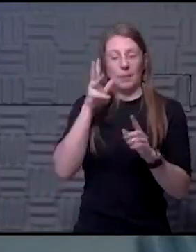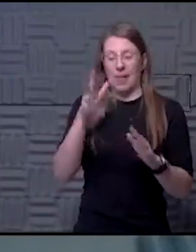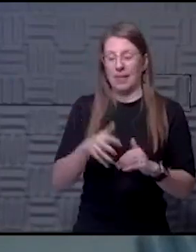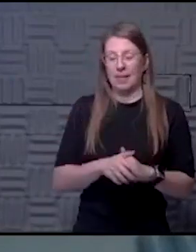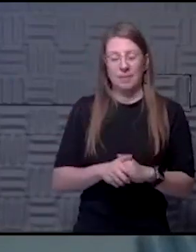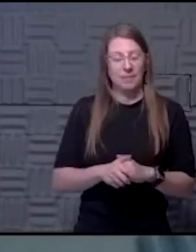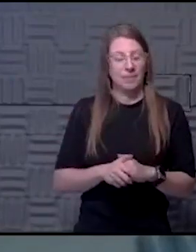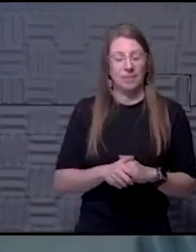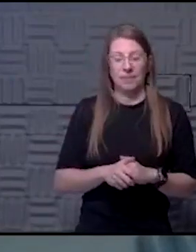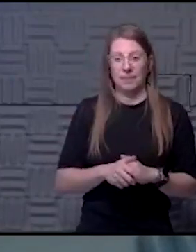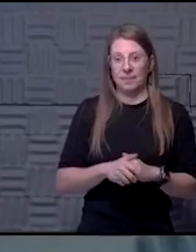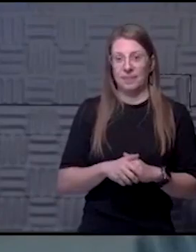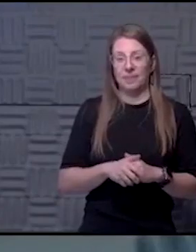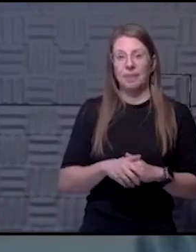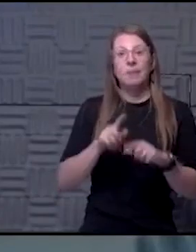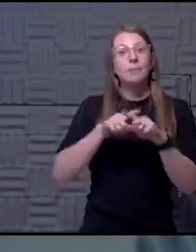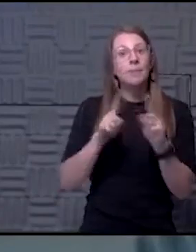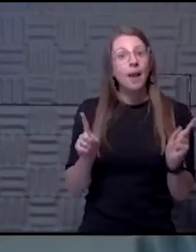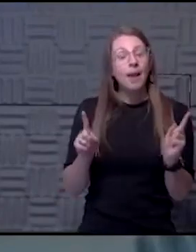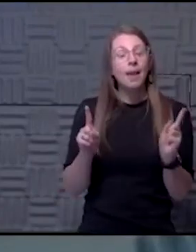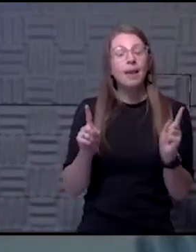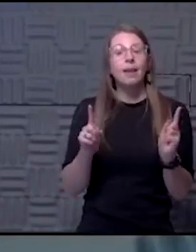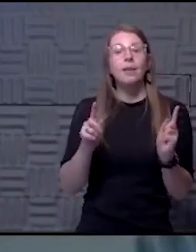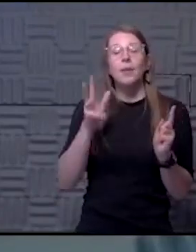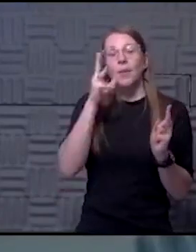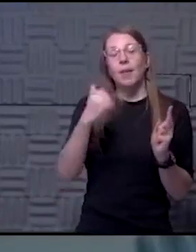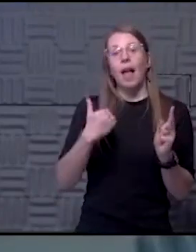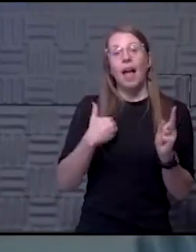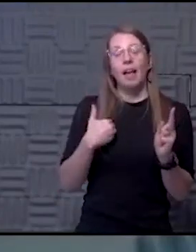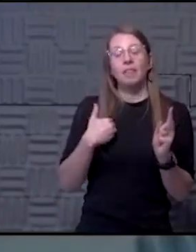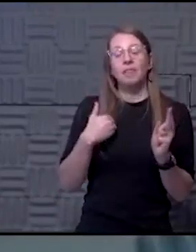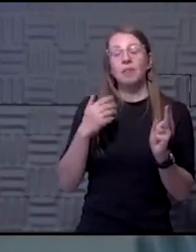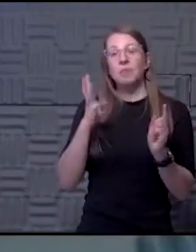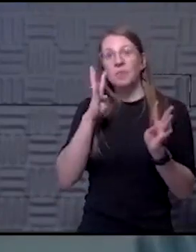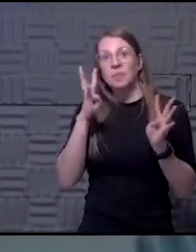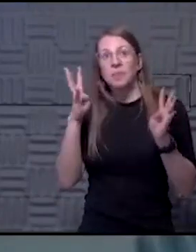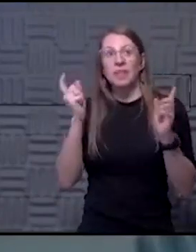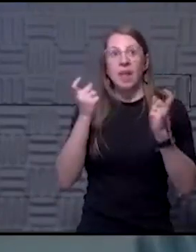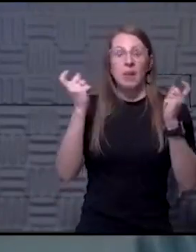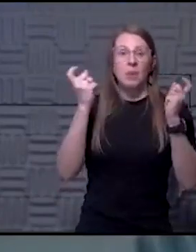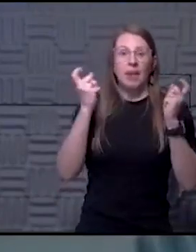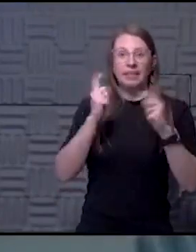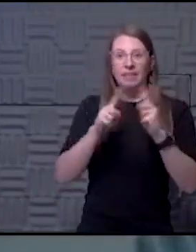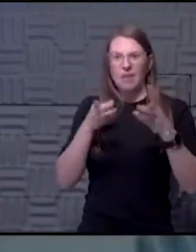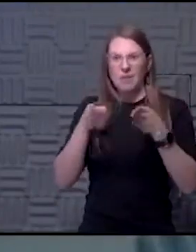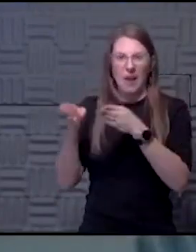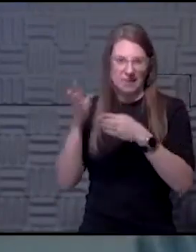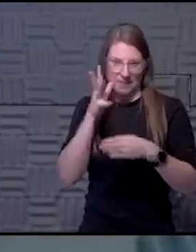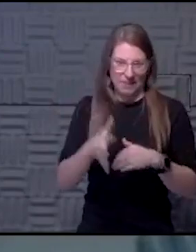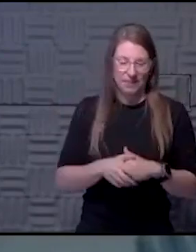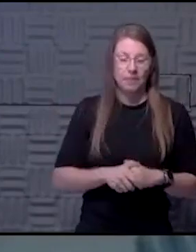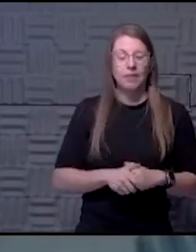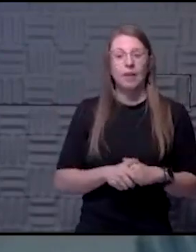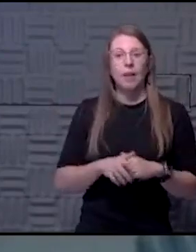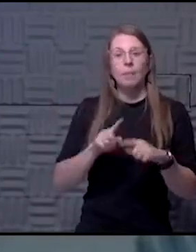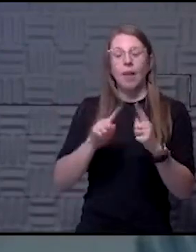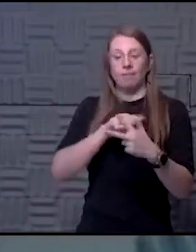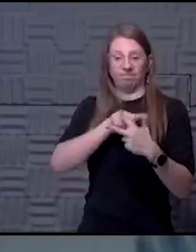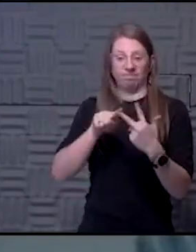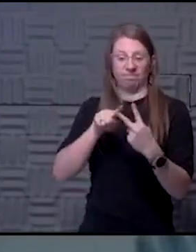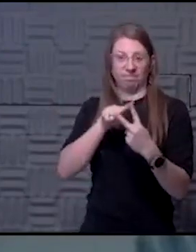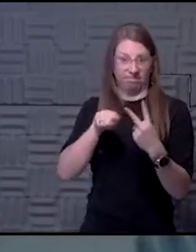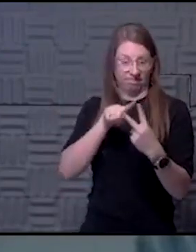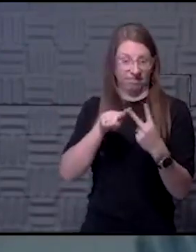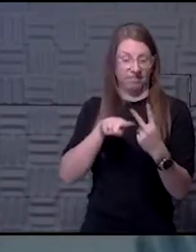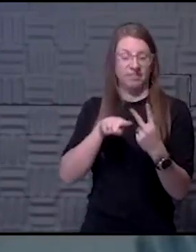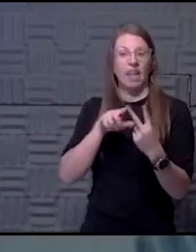won't happen, but there will be different ways that we come up with to try to celebrate, right? Those are the sorts of things that I think I have learned, making sure